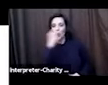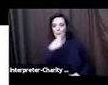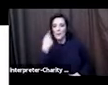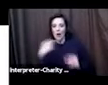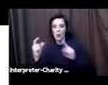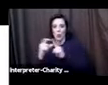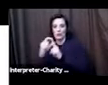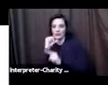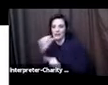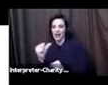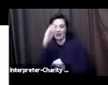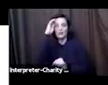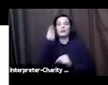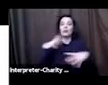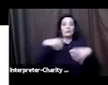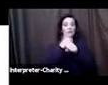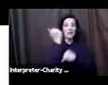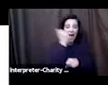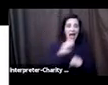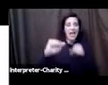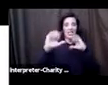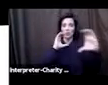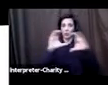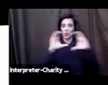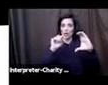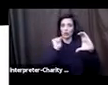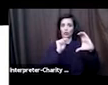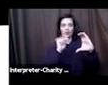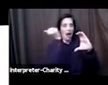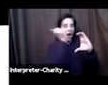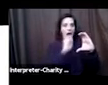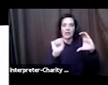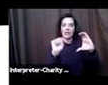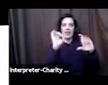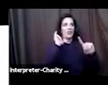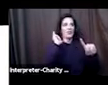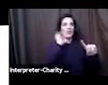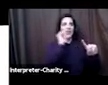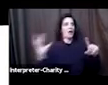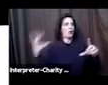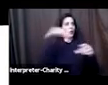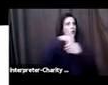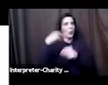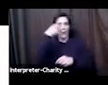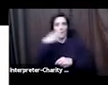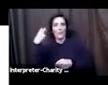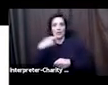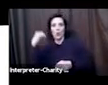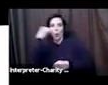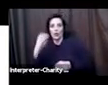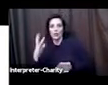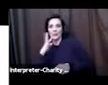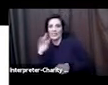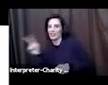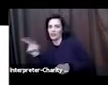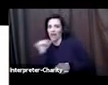kind of summarize, any type of communication that is different from oral speech or that's other from oral speech will be a